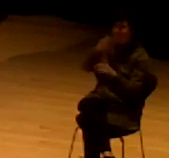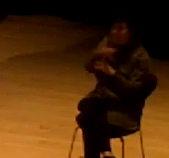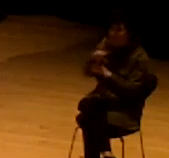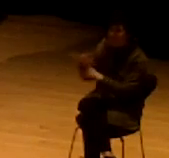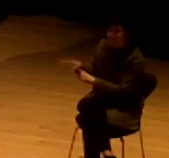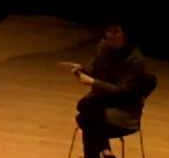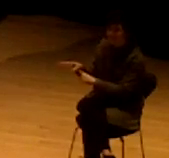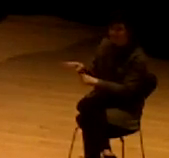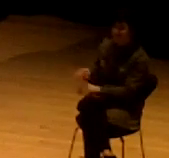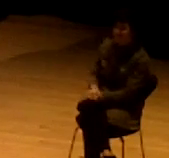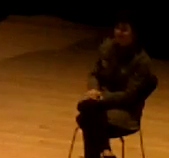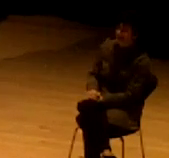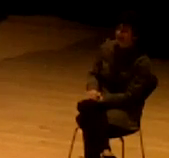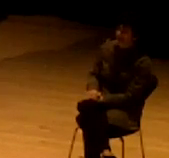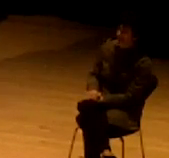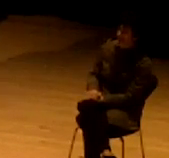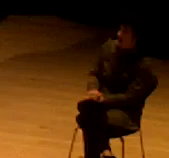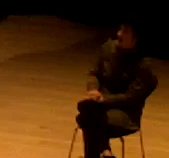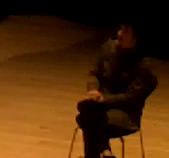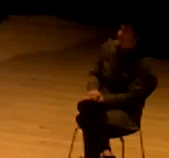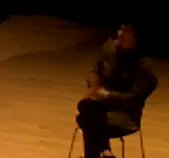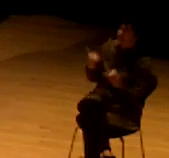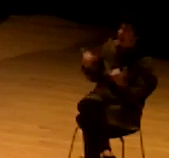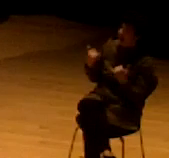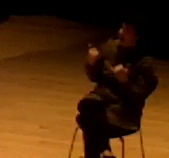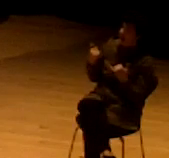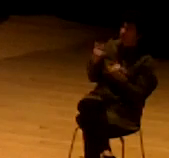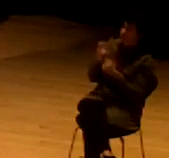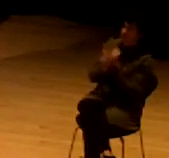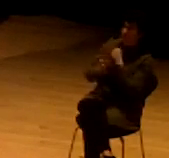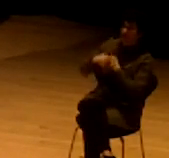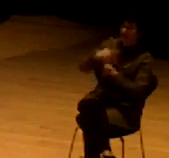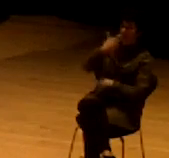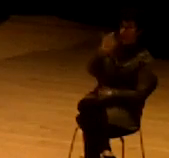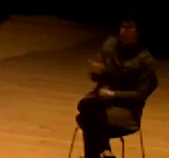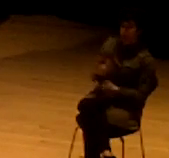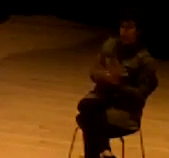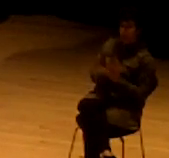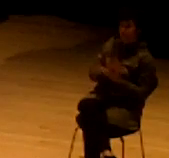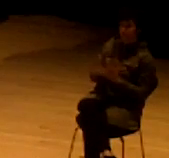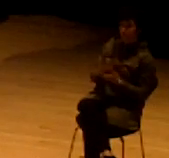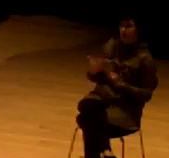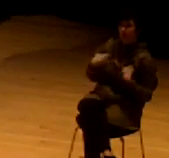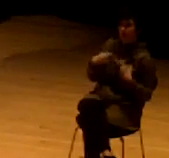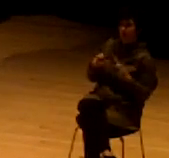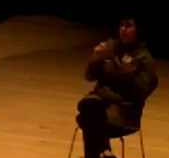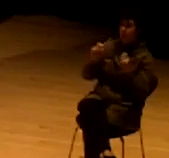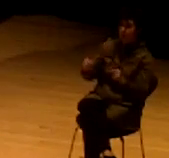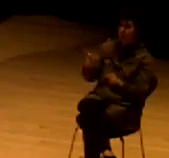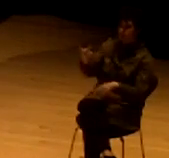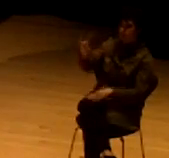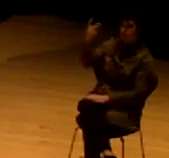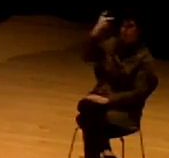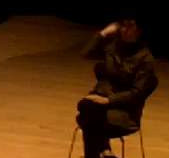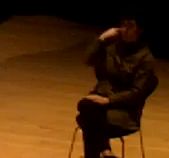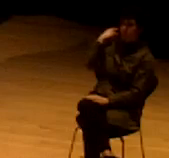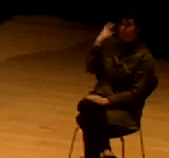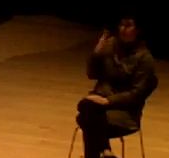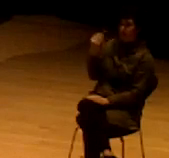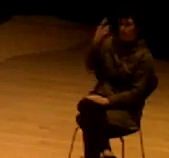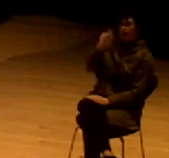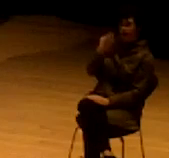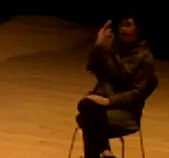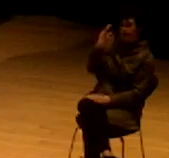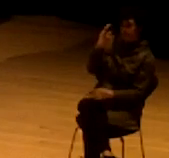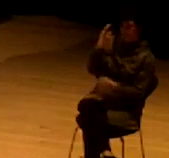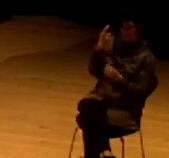these screenings, I realize, you know, it's the choices, what the choices were, and